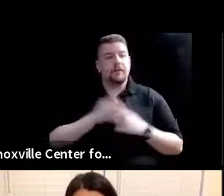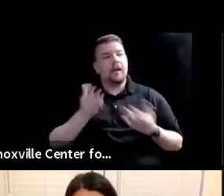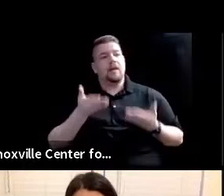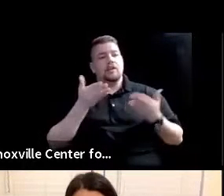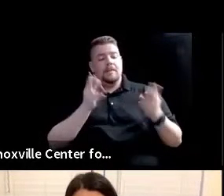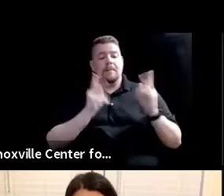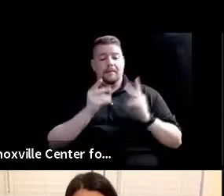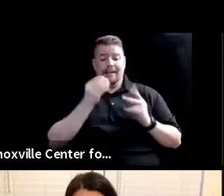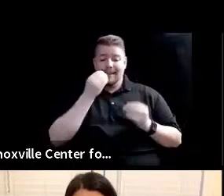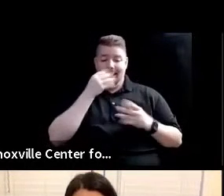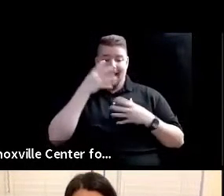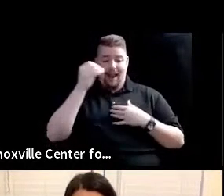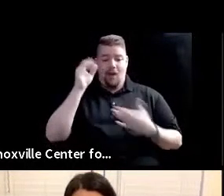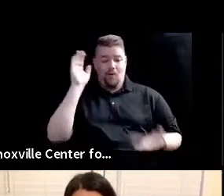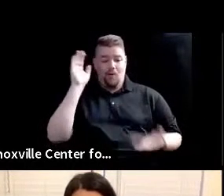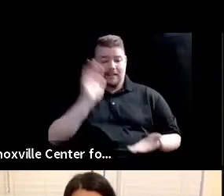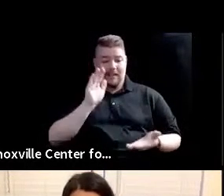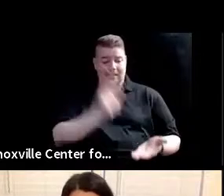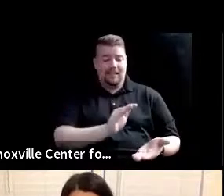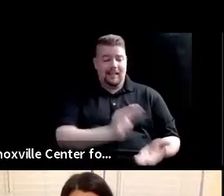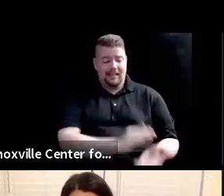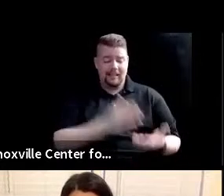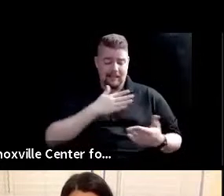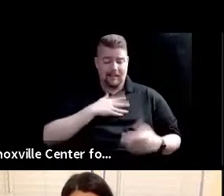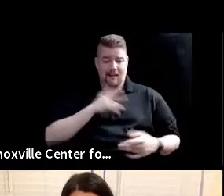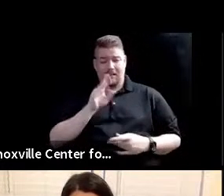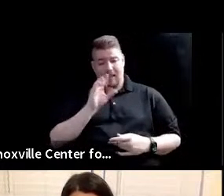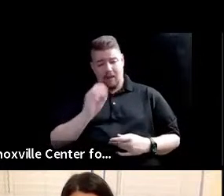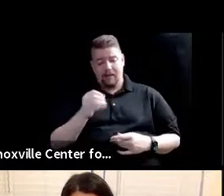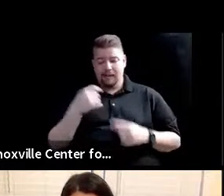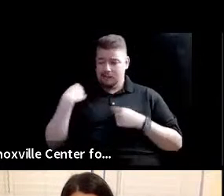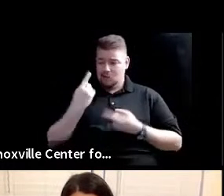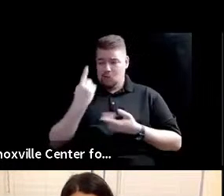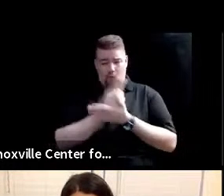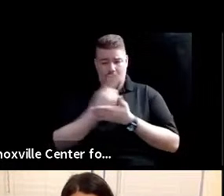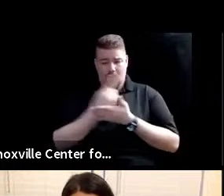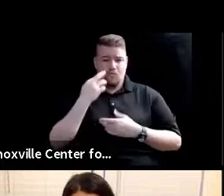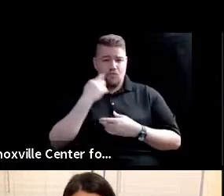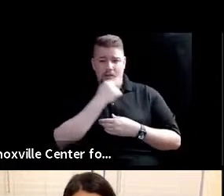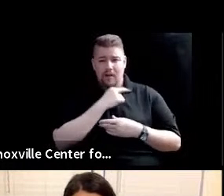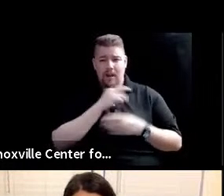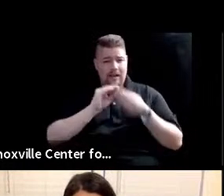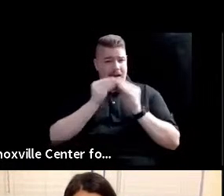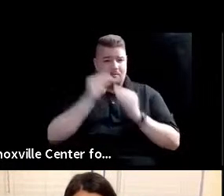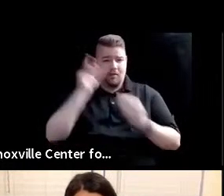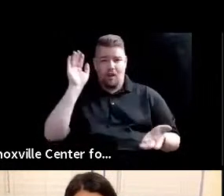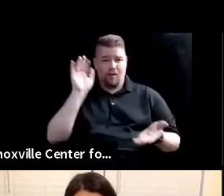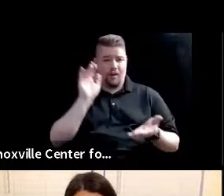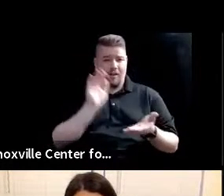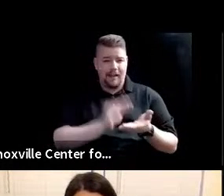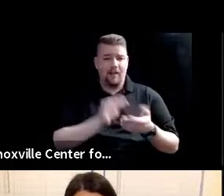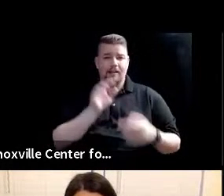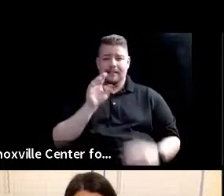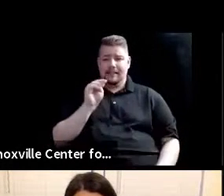are eating out less and less in Knox County. You can, even the last week, numbers have gone down as the media